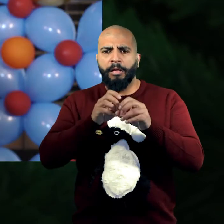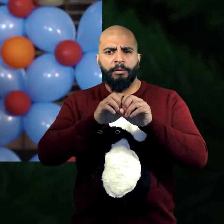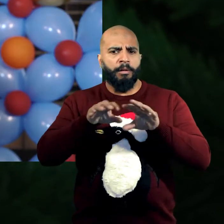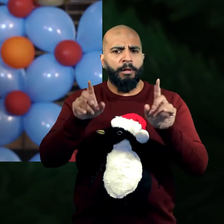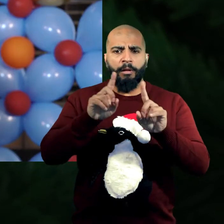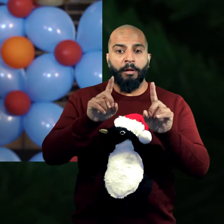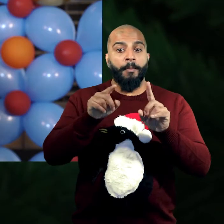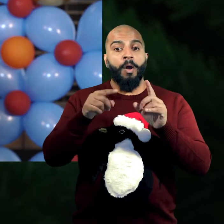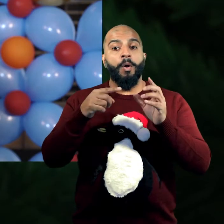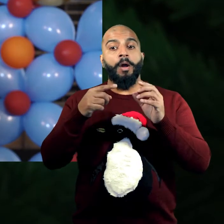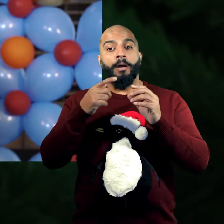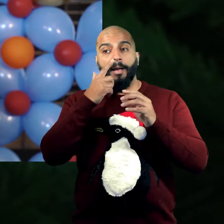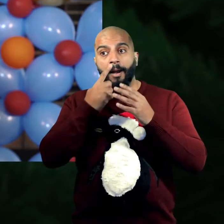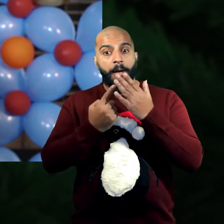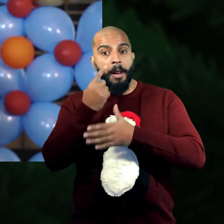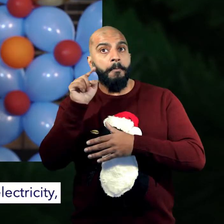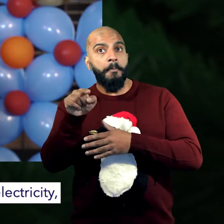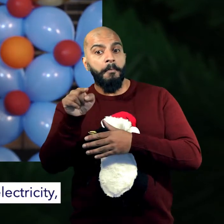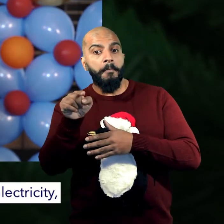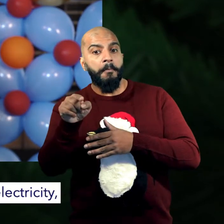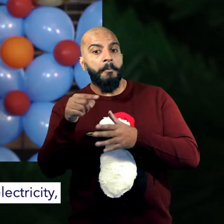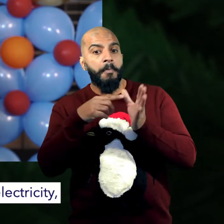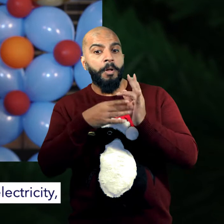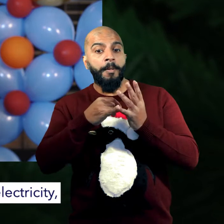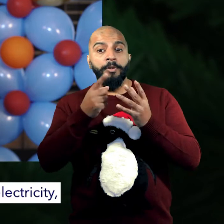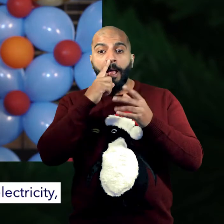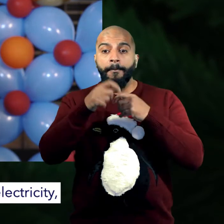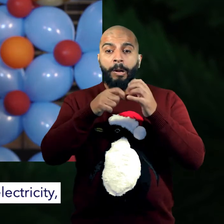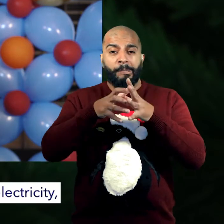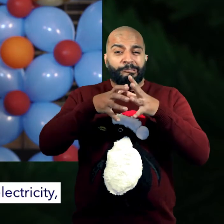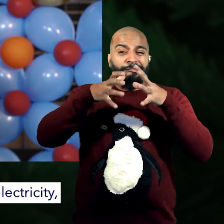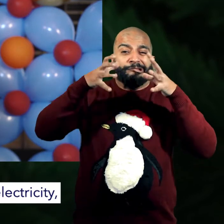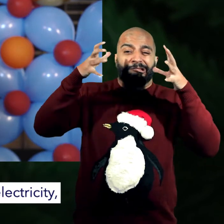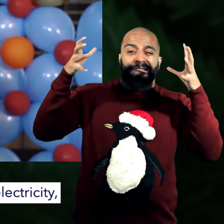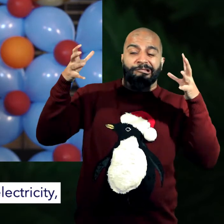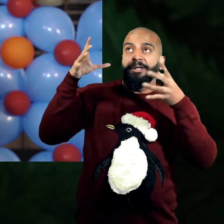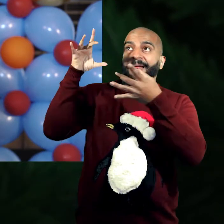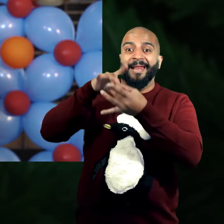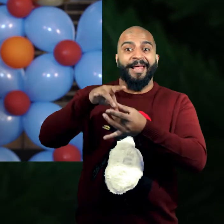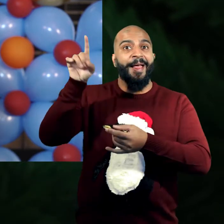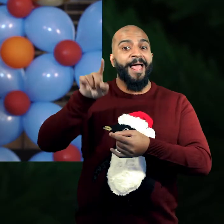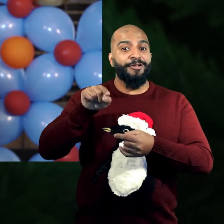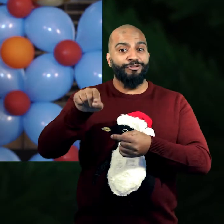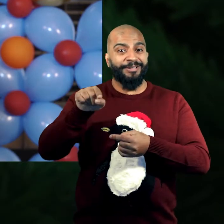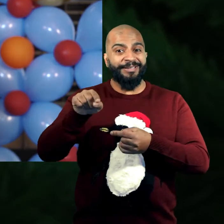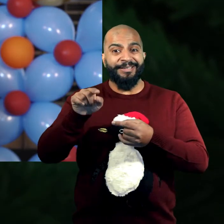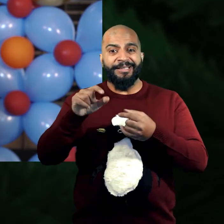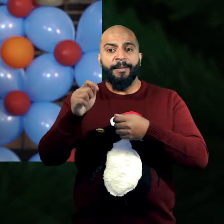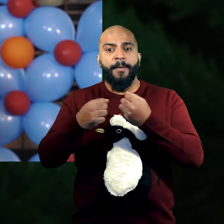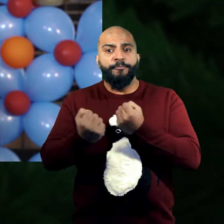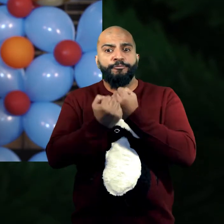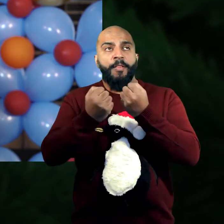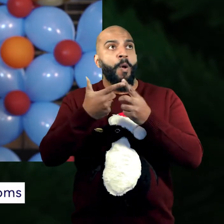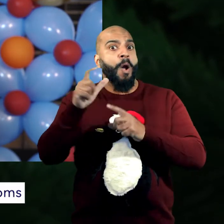this happens in the atomic scale, in the large scale, properties like how they conduct electricity, their strength, and color